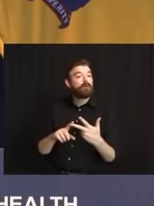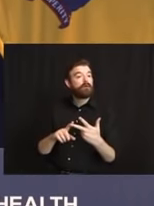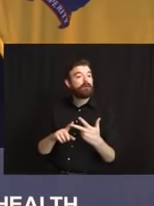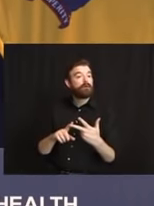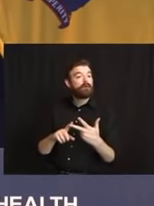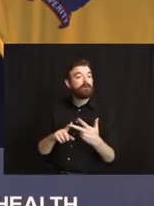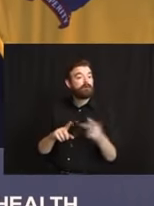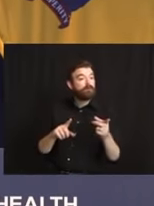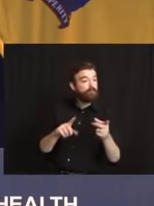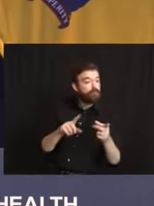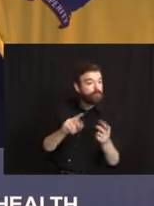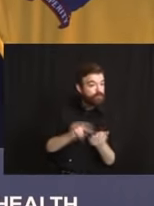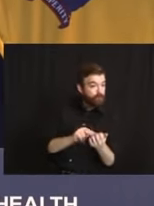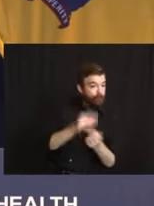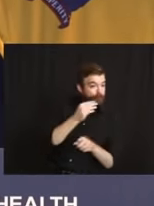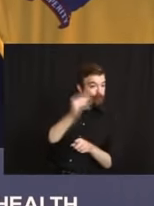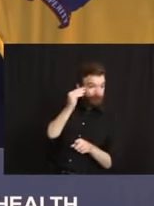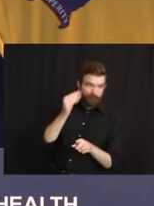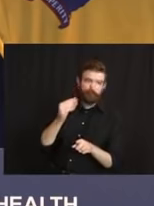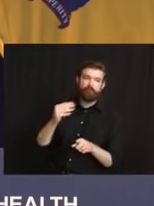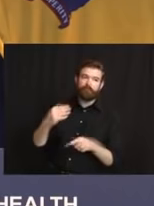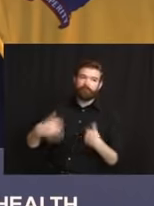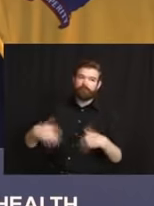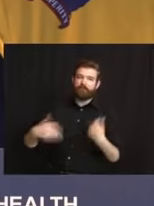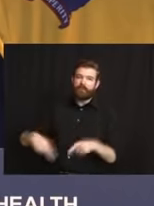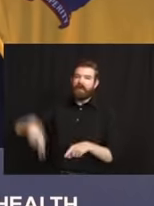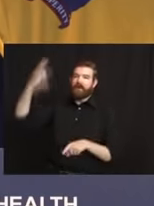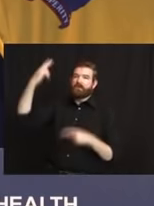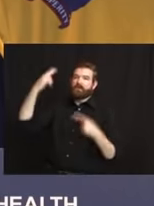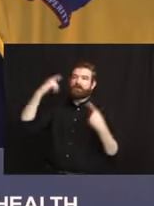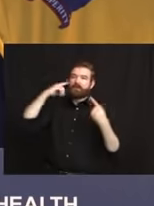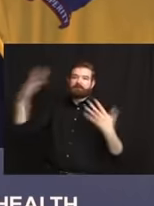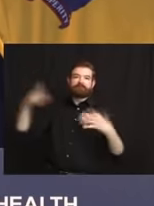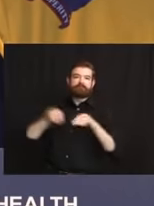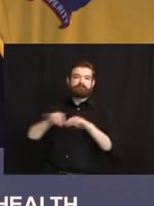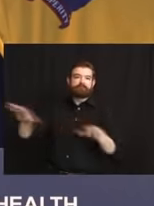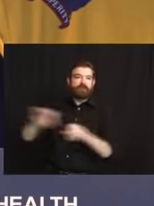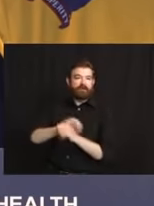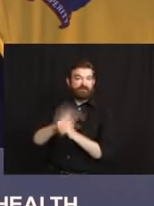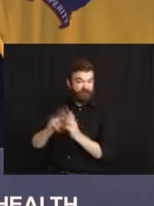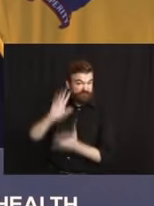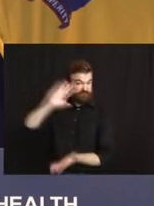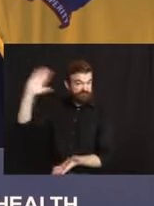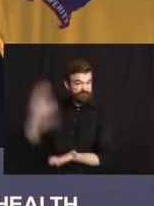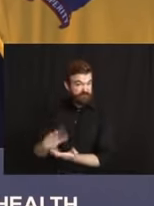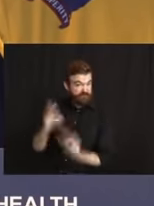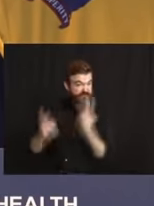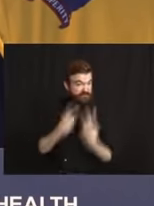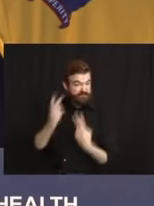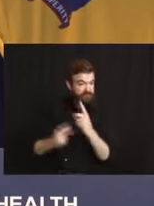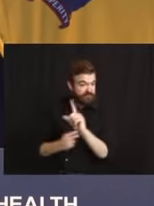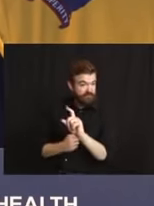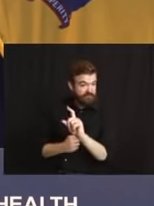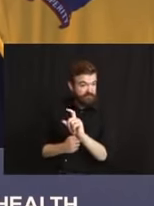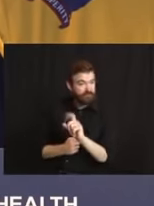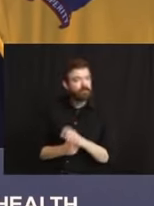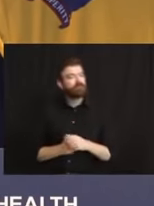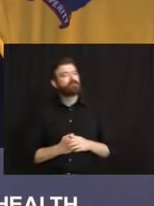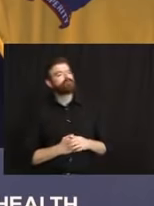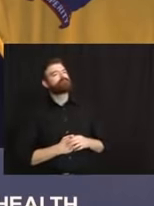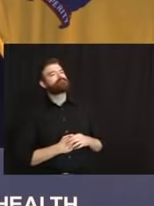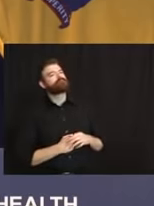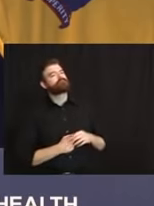why weren't you naming and shaming any of the establishments that for a couple of weeks were clearly violating your